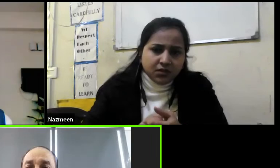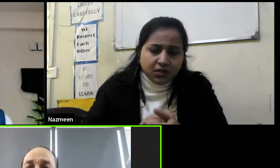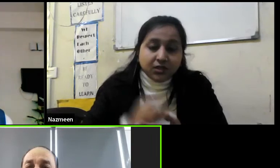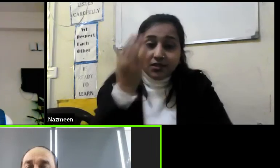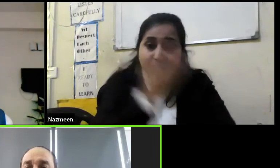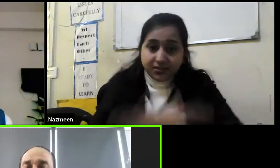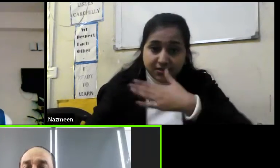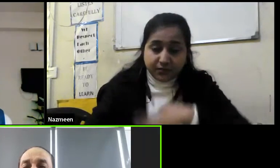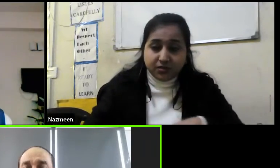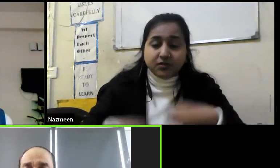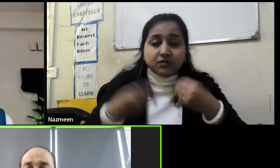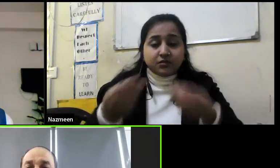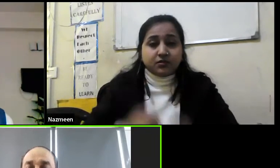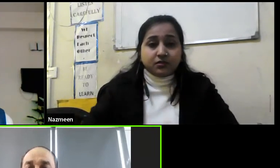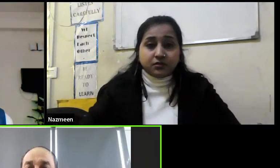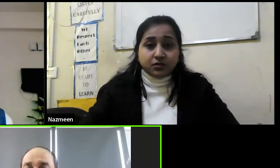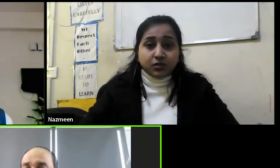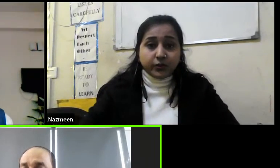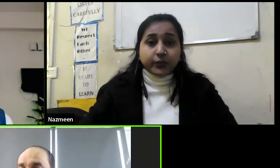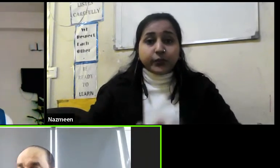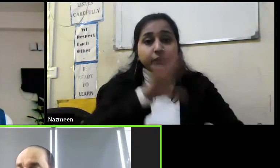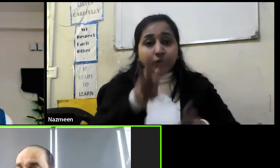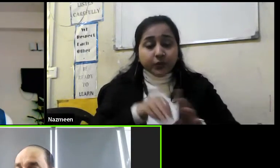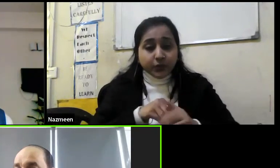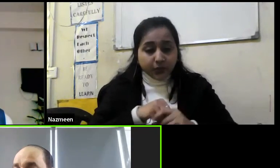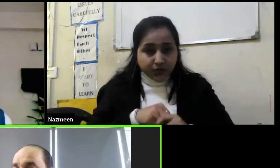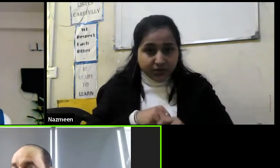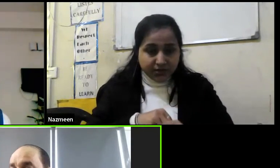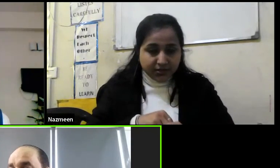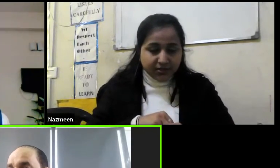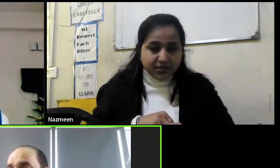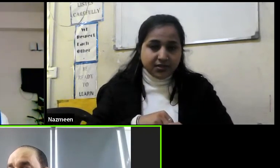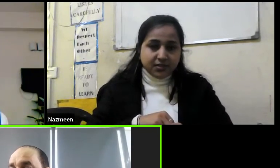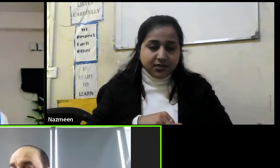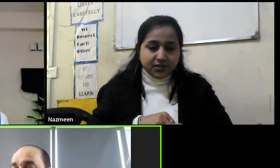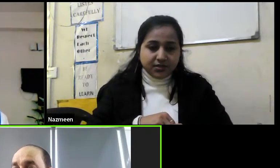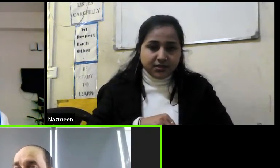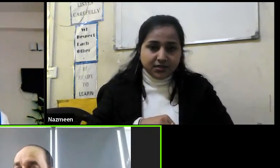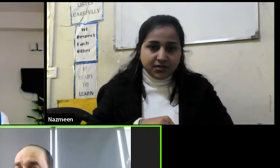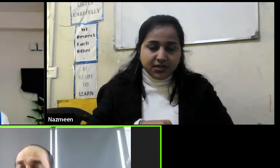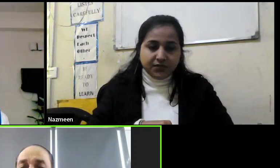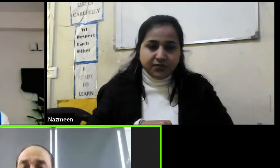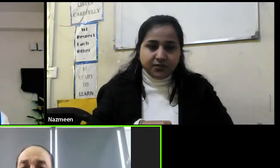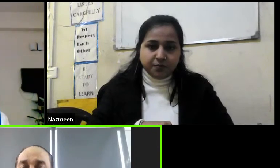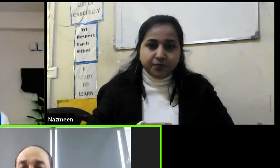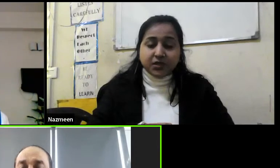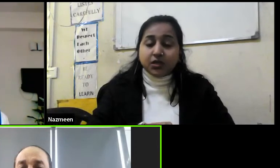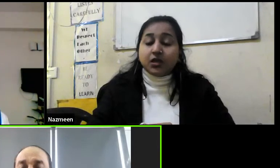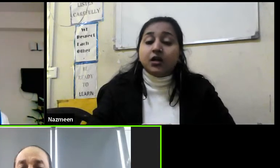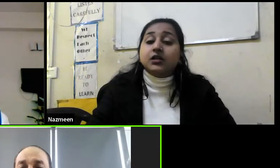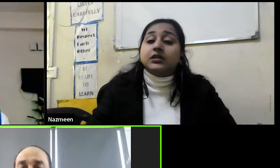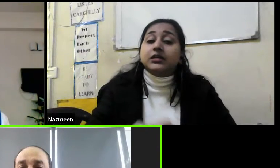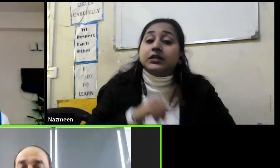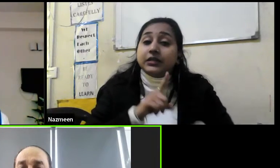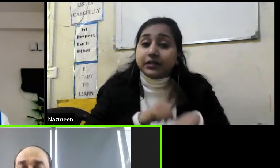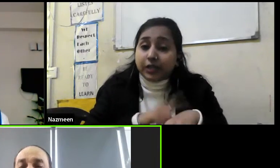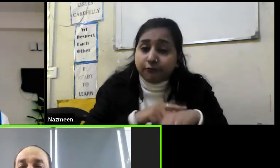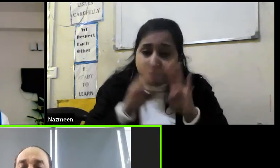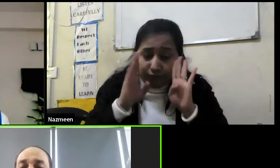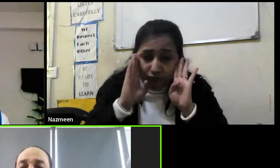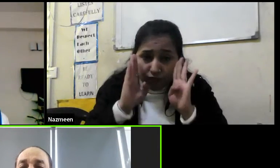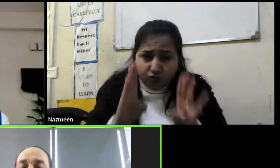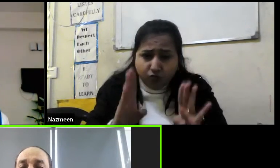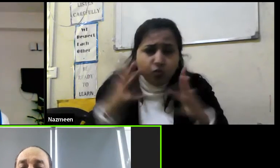divers, both at state level as well as the central level. Due to paucity of time, I'll just focus on something